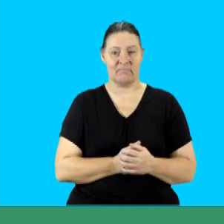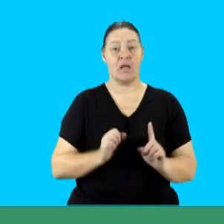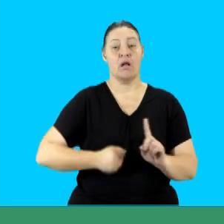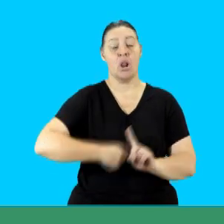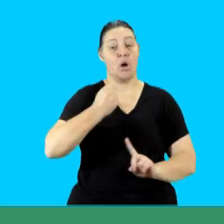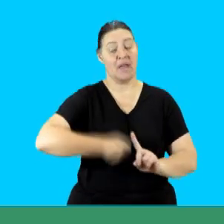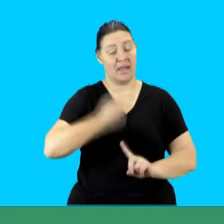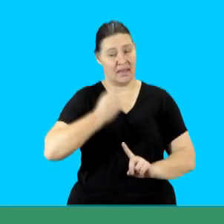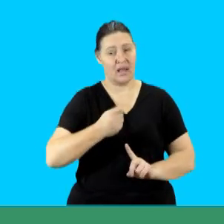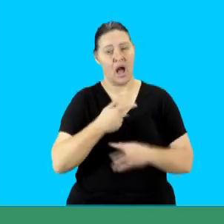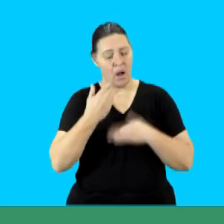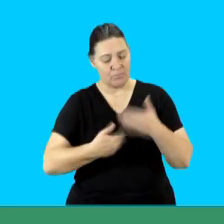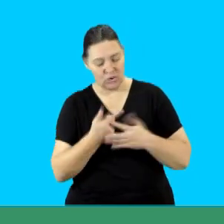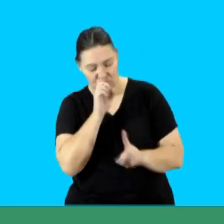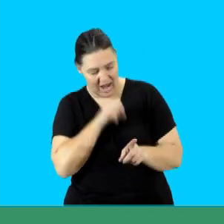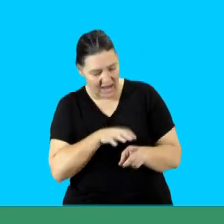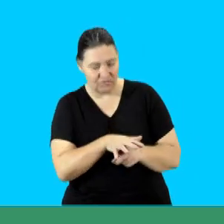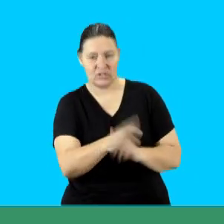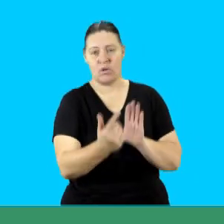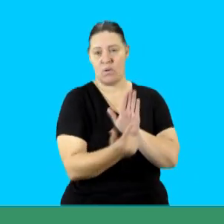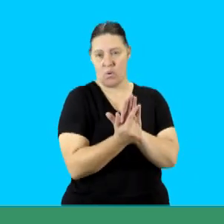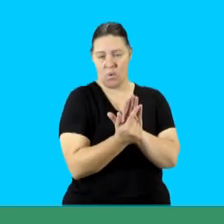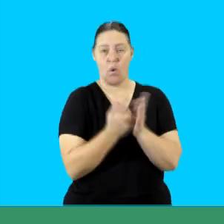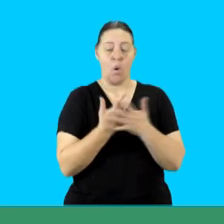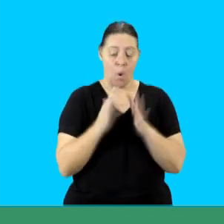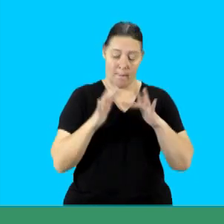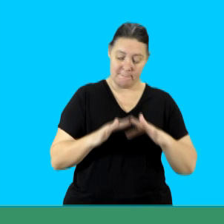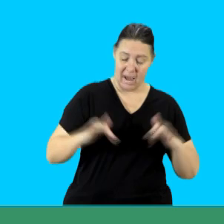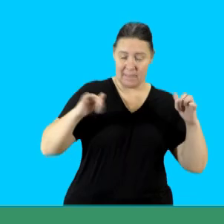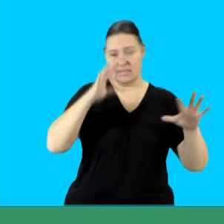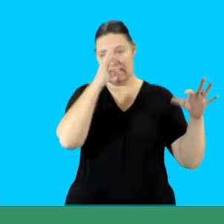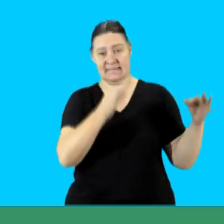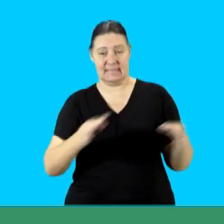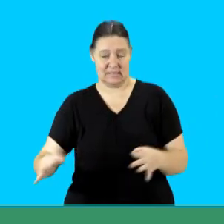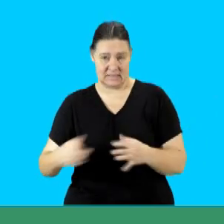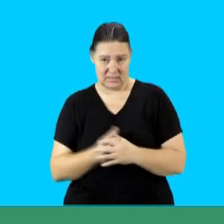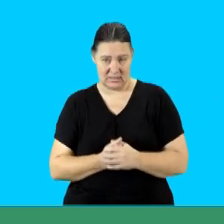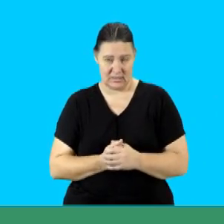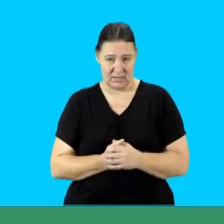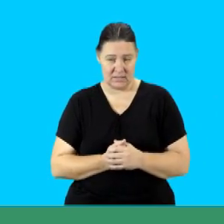Lobbying refers to the process of trying to influence legislation or parliamentary decision-making.